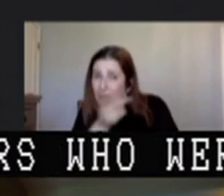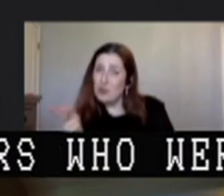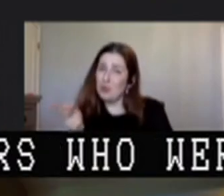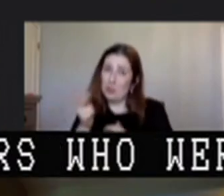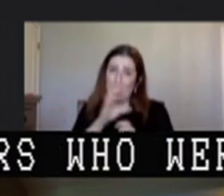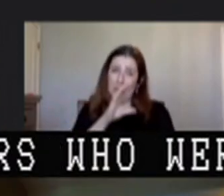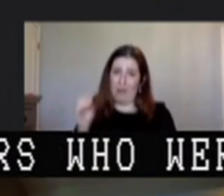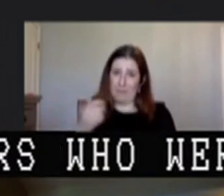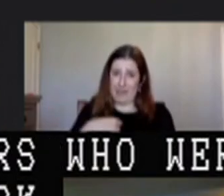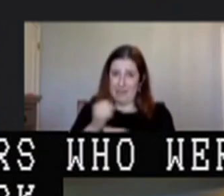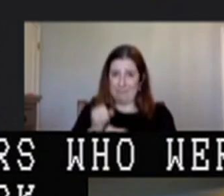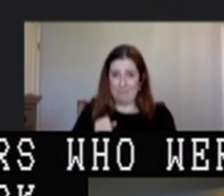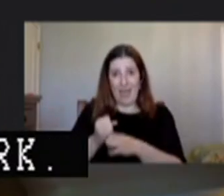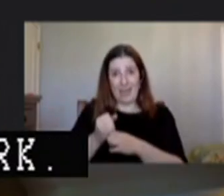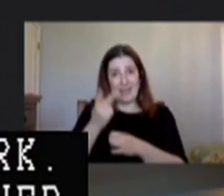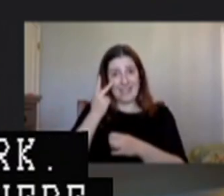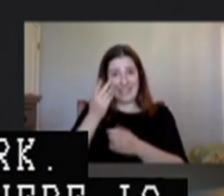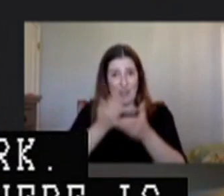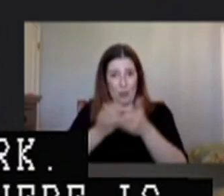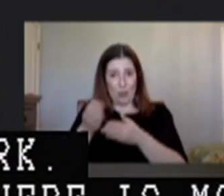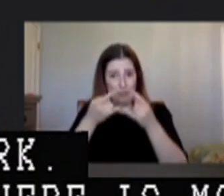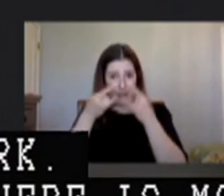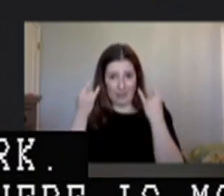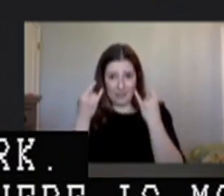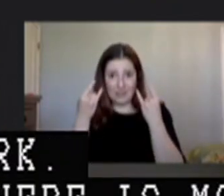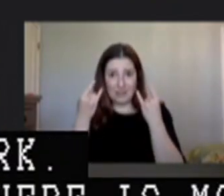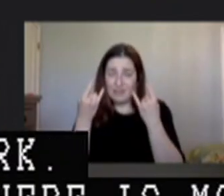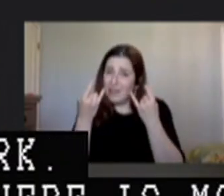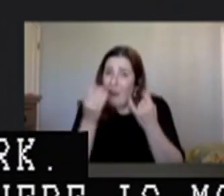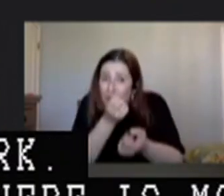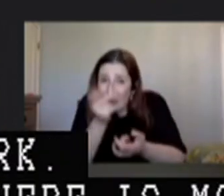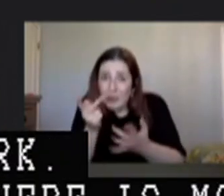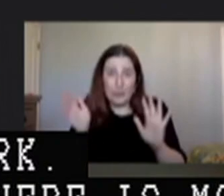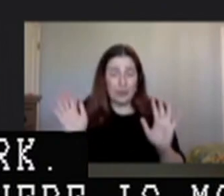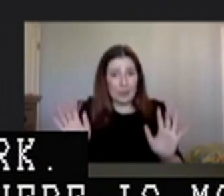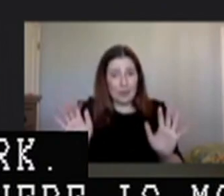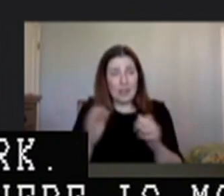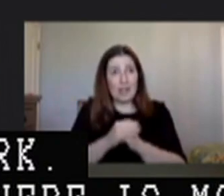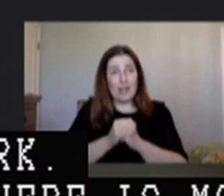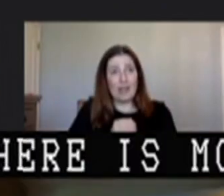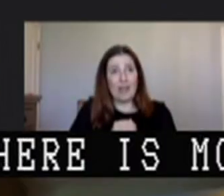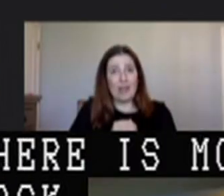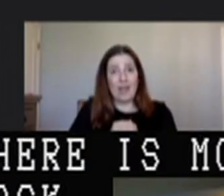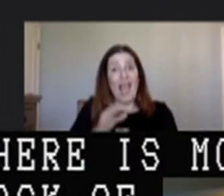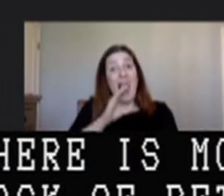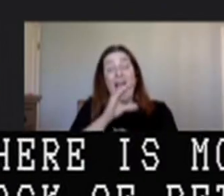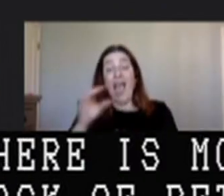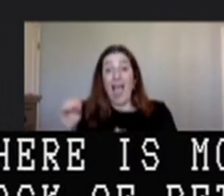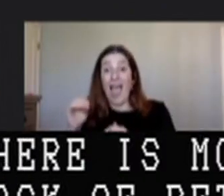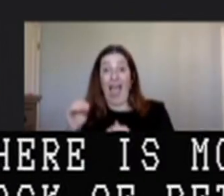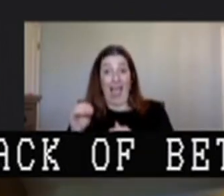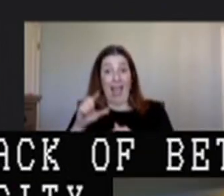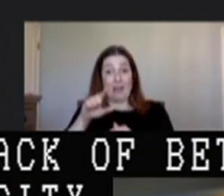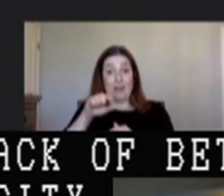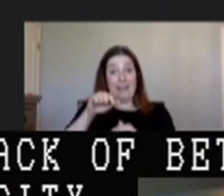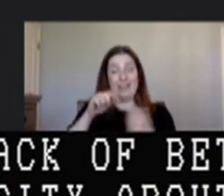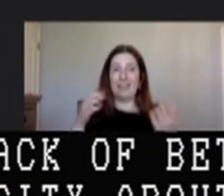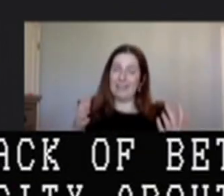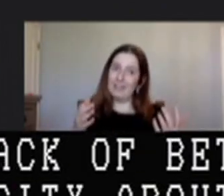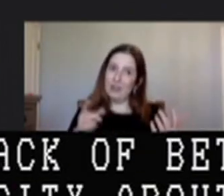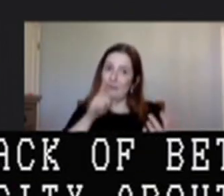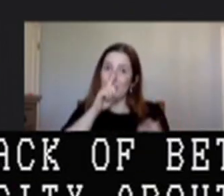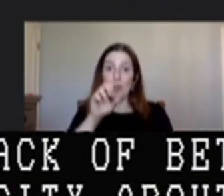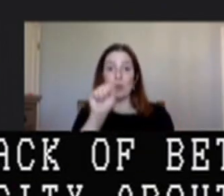there is more and more, for lack of a better word, publicity about these masks. And so the demand is getting